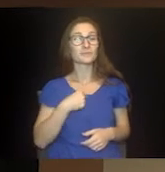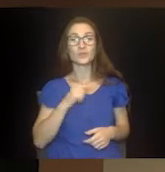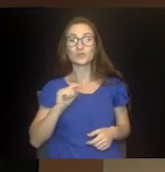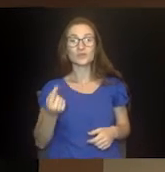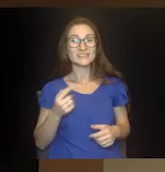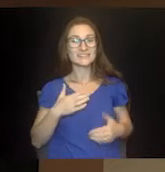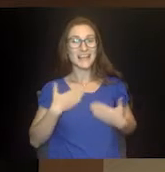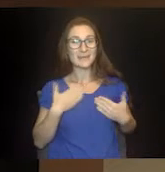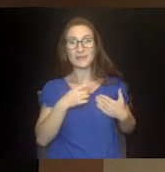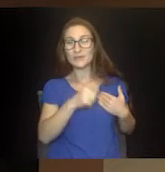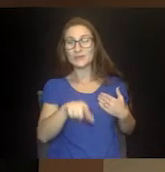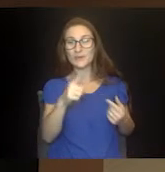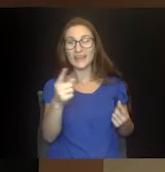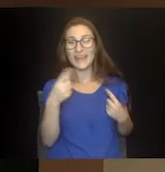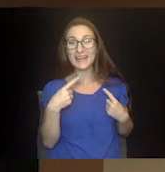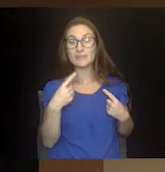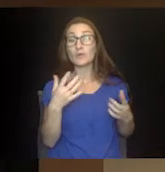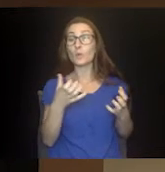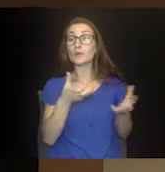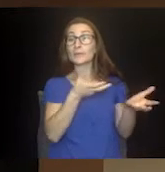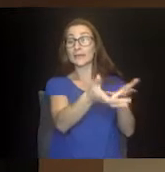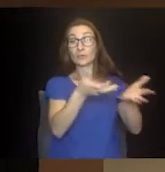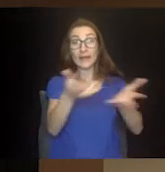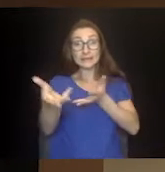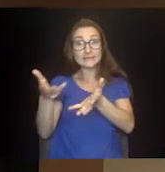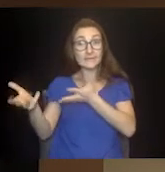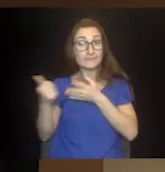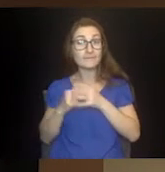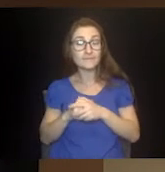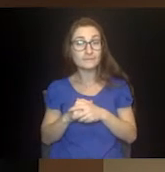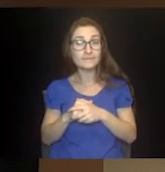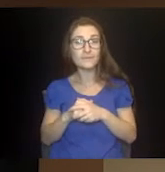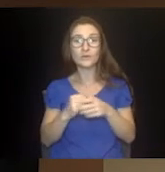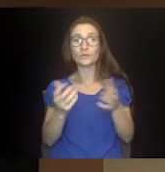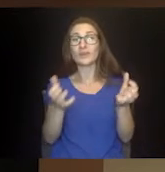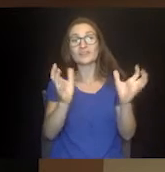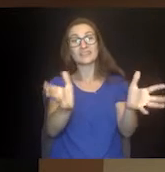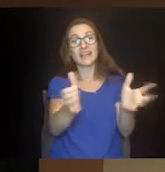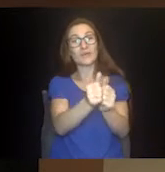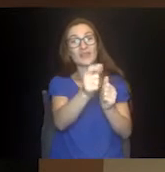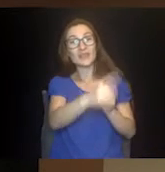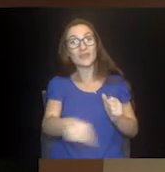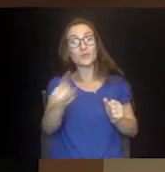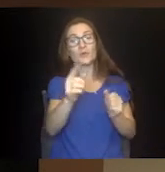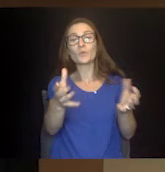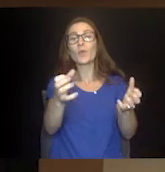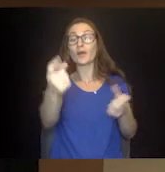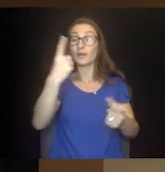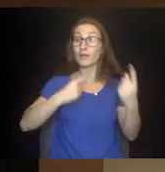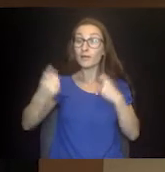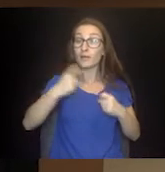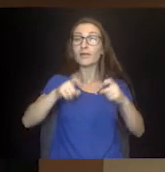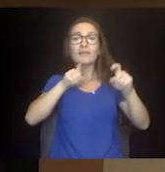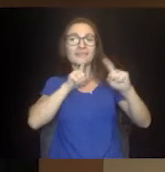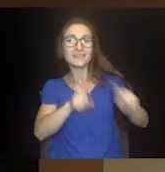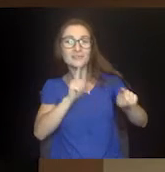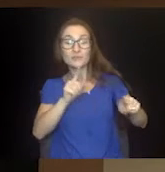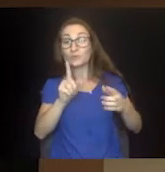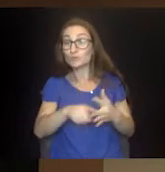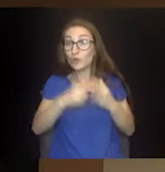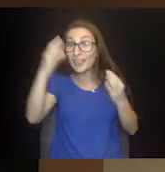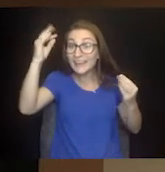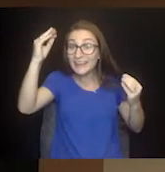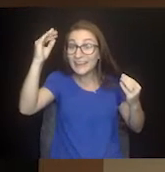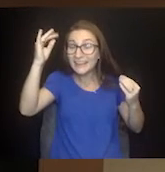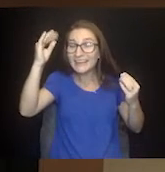Yeah, we're just glad you came, and we want this to be interactive as well. So, we want to talk to you, we want to answer your